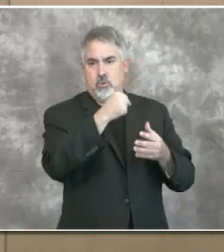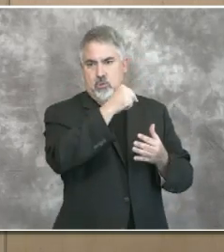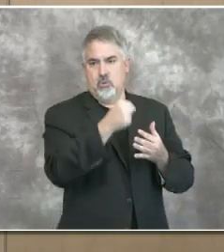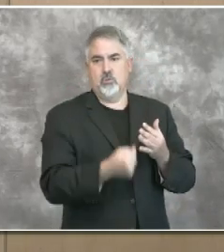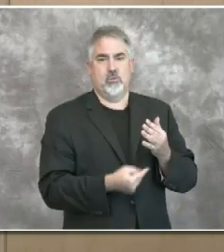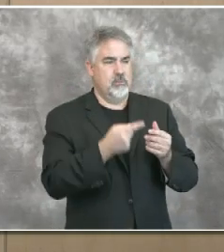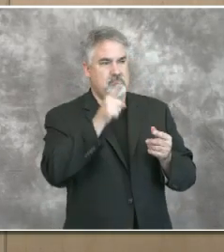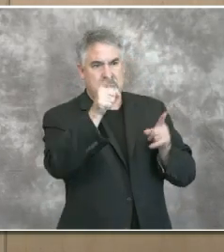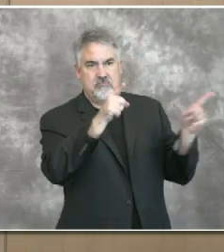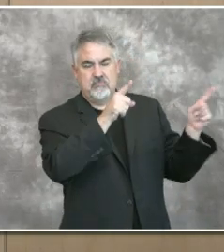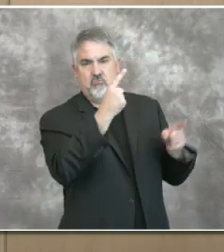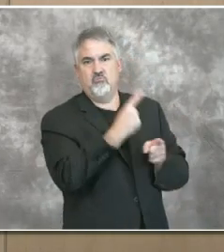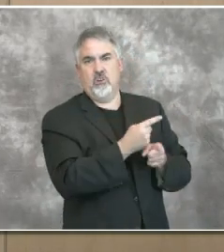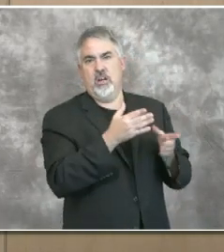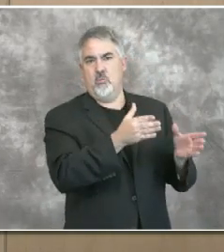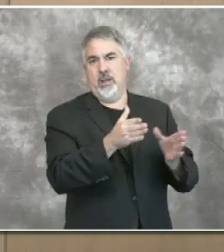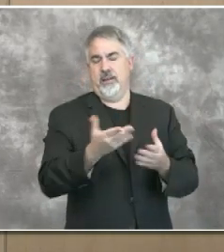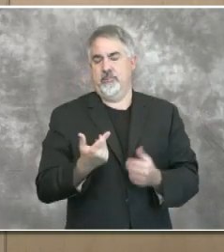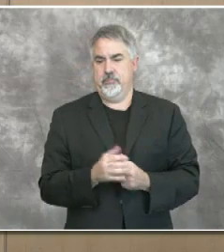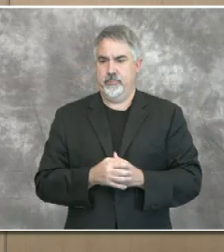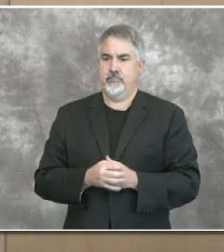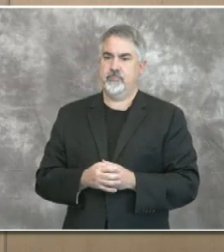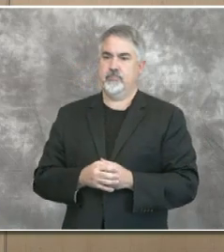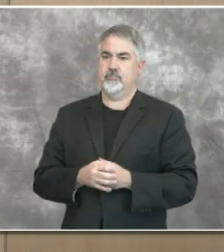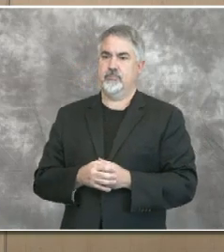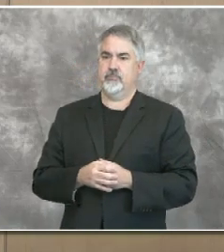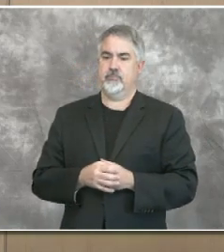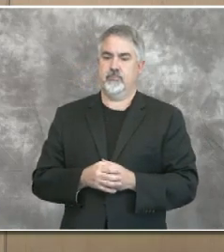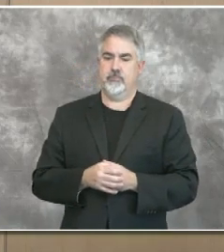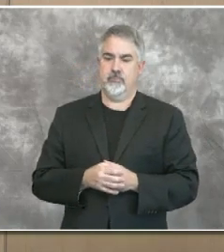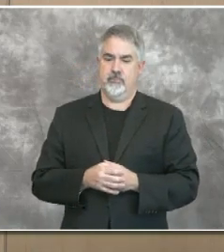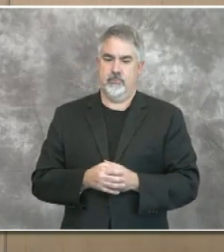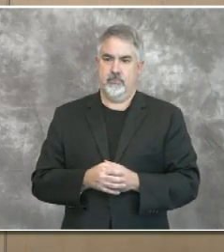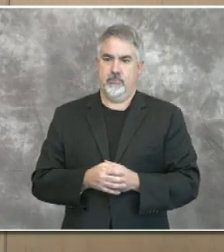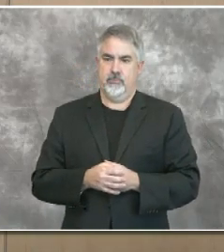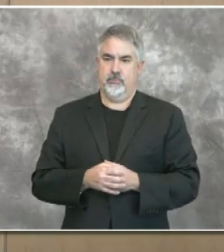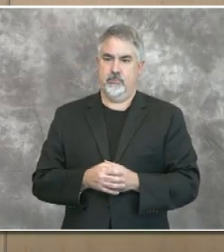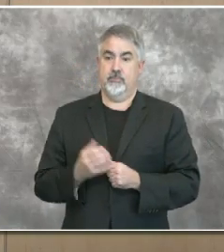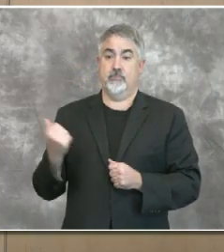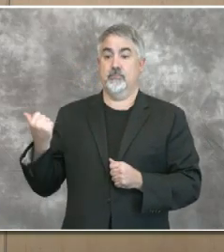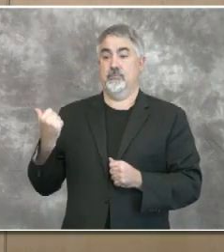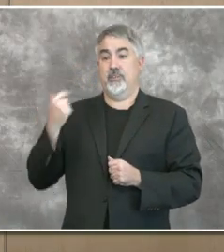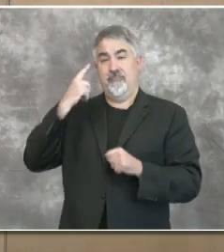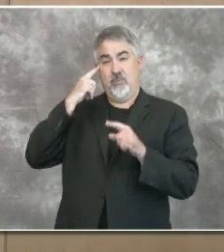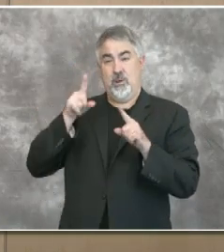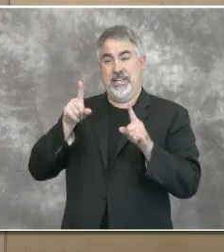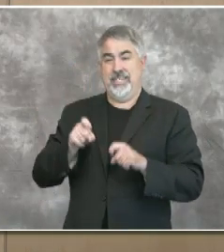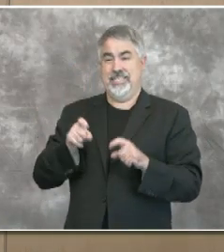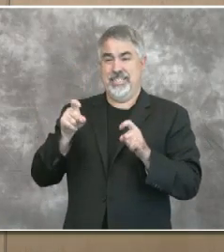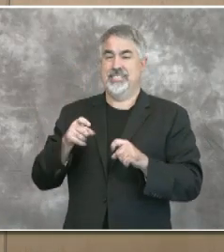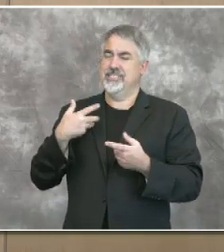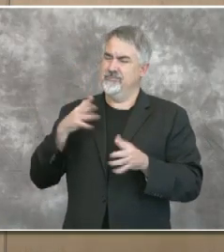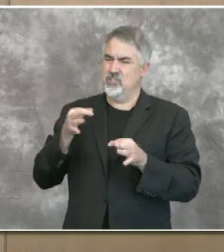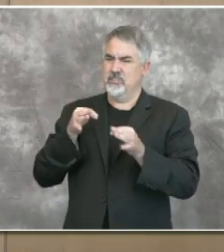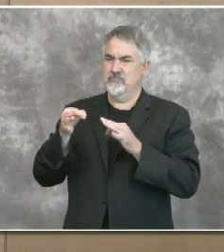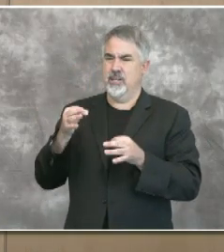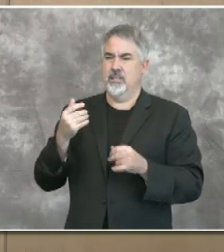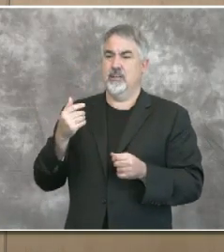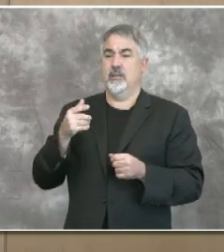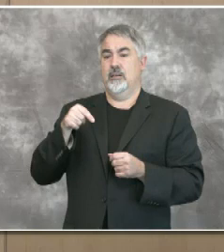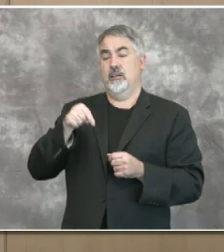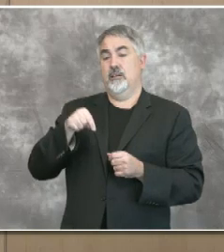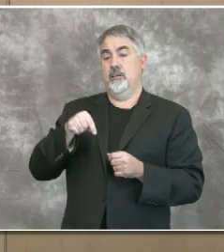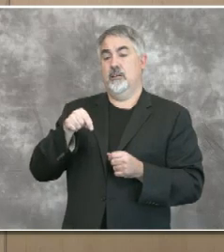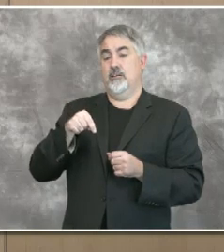resource. Regarding testing, and I've explained on several occasions about the capacity that